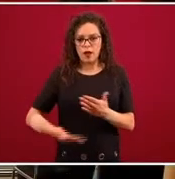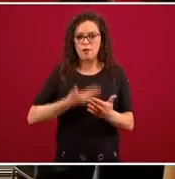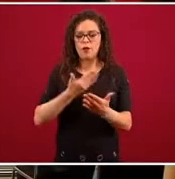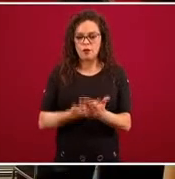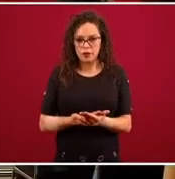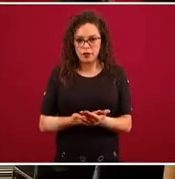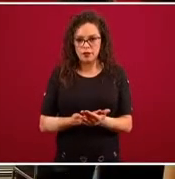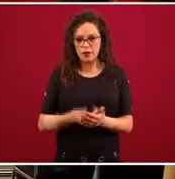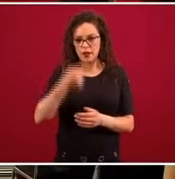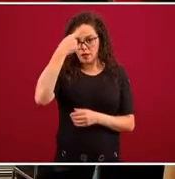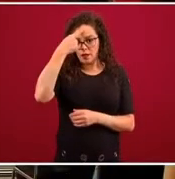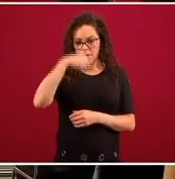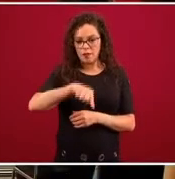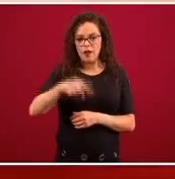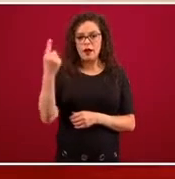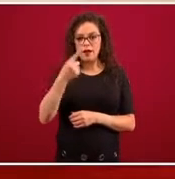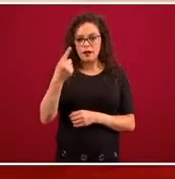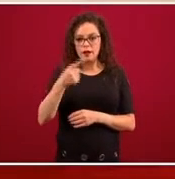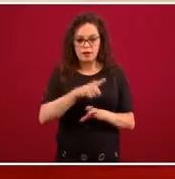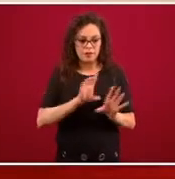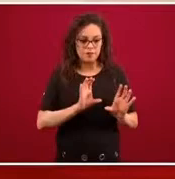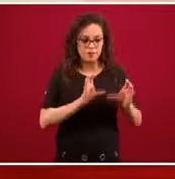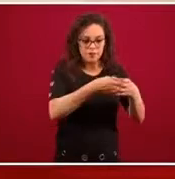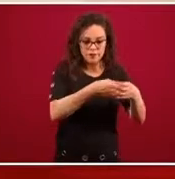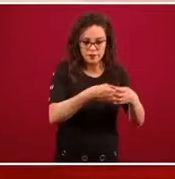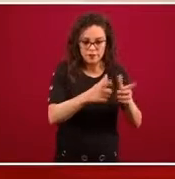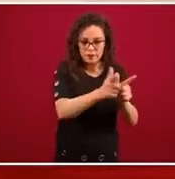restrictions. Also, this proposal of